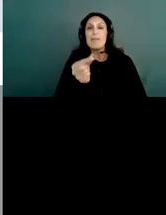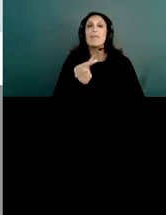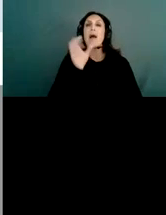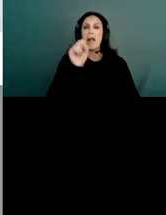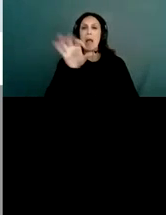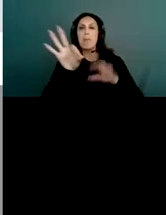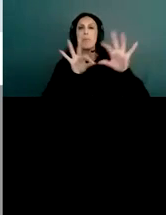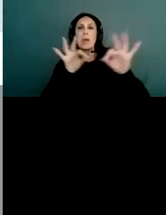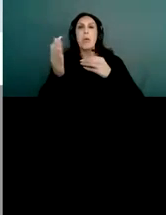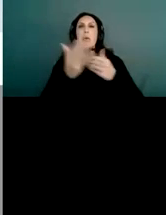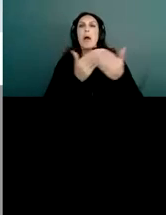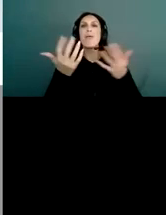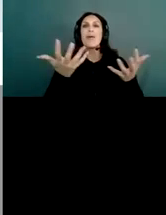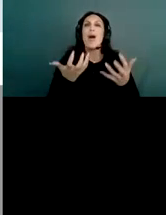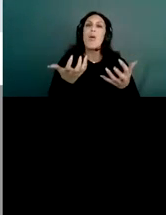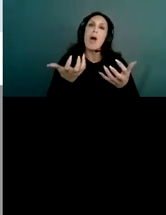on.